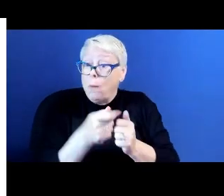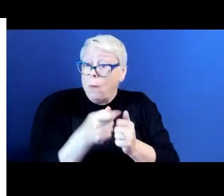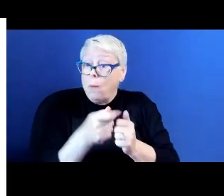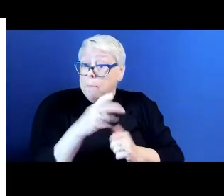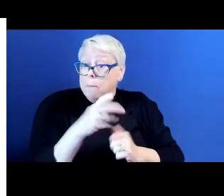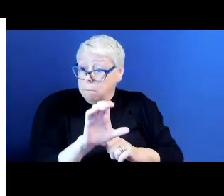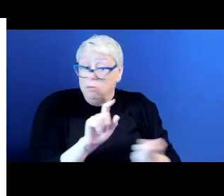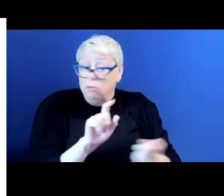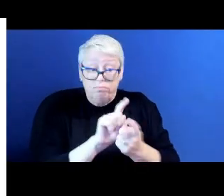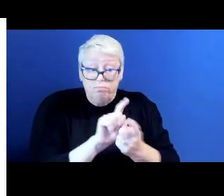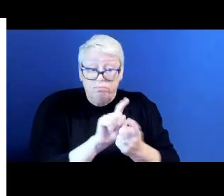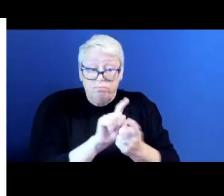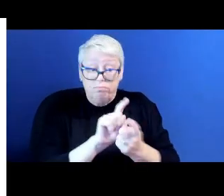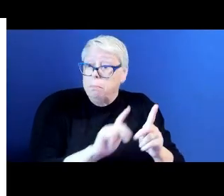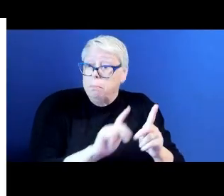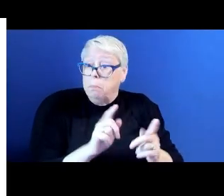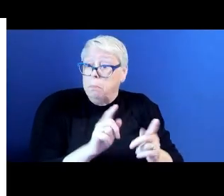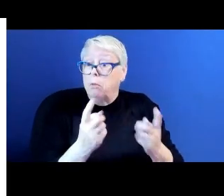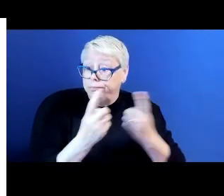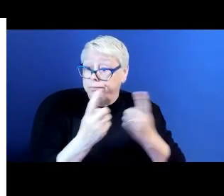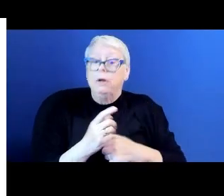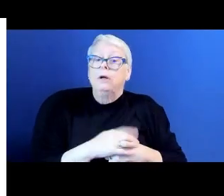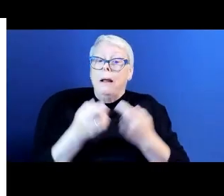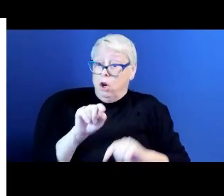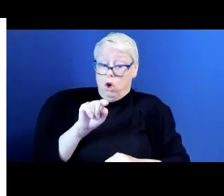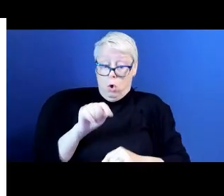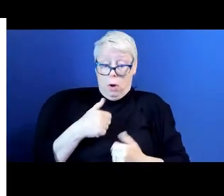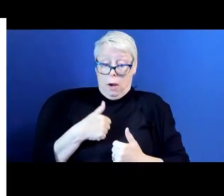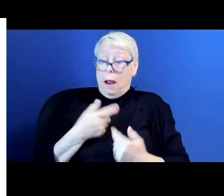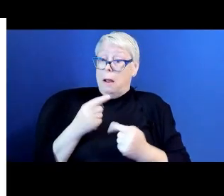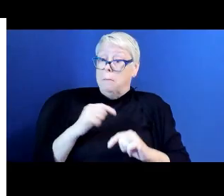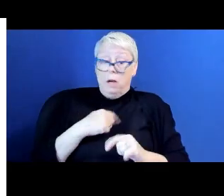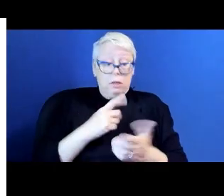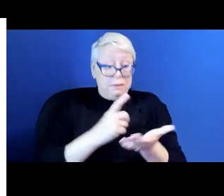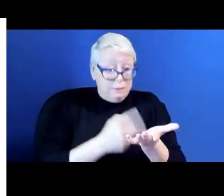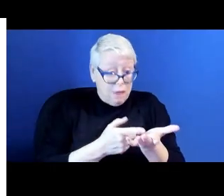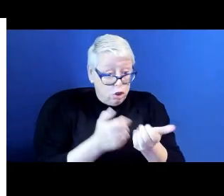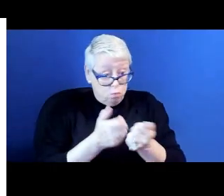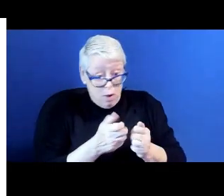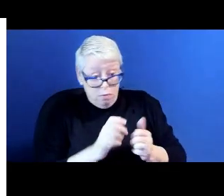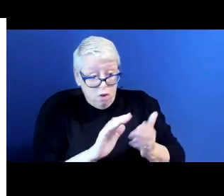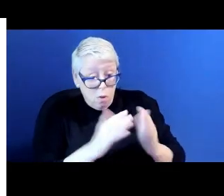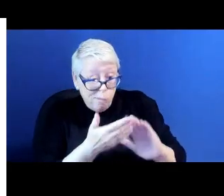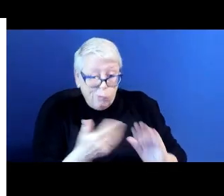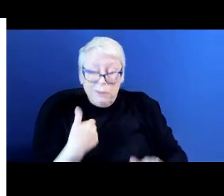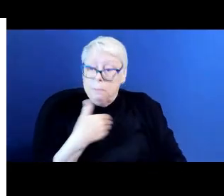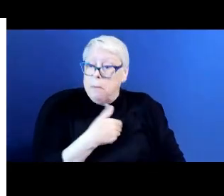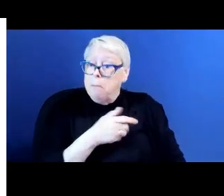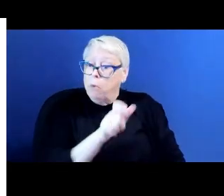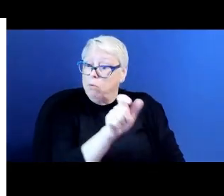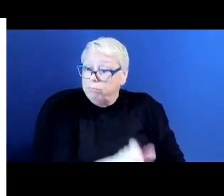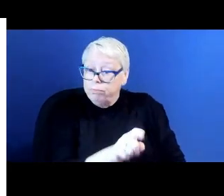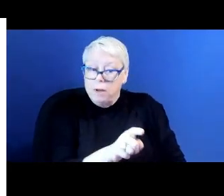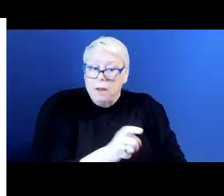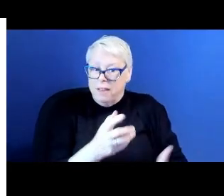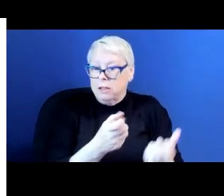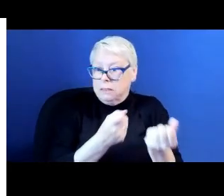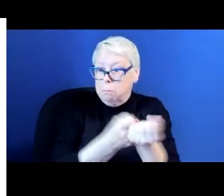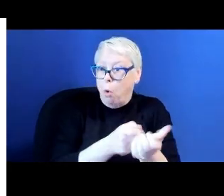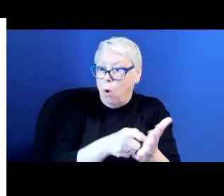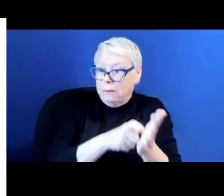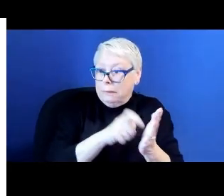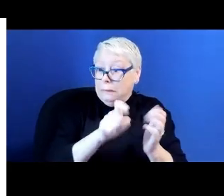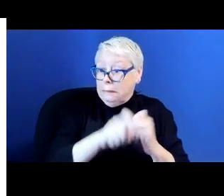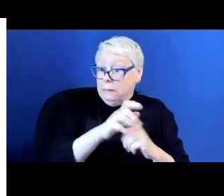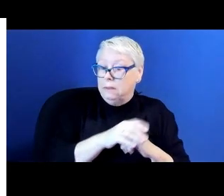on the job in a public situation when you are having a discussion with a community member who is seeking support because they